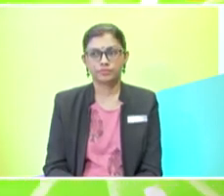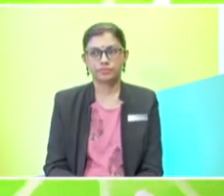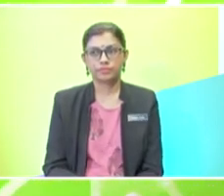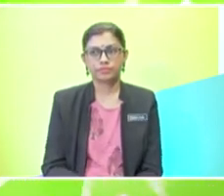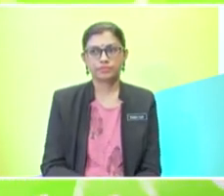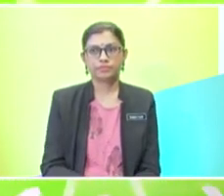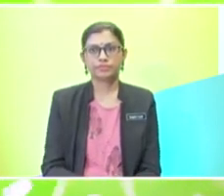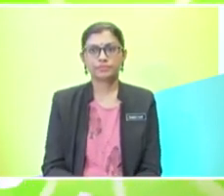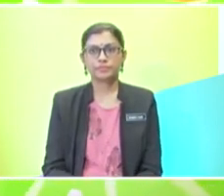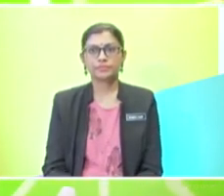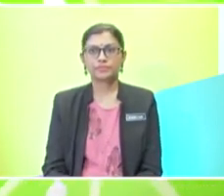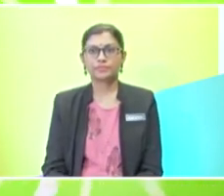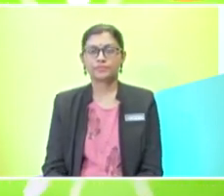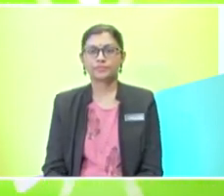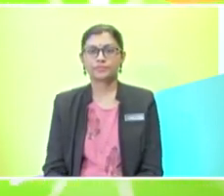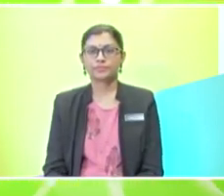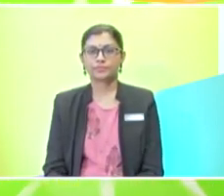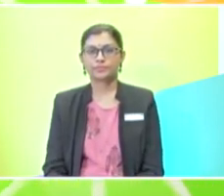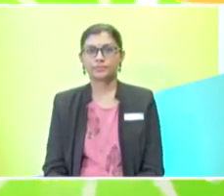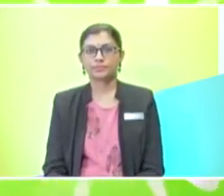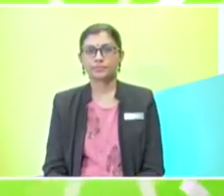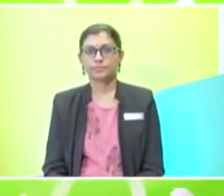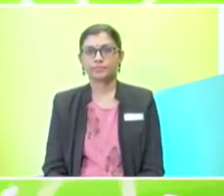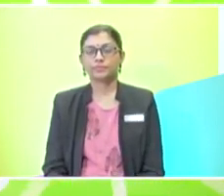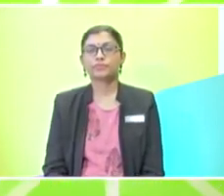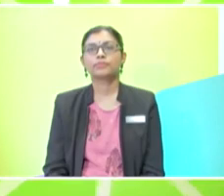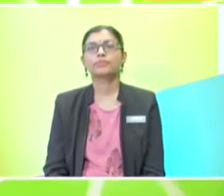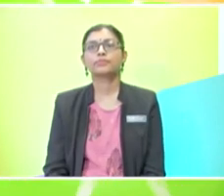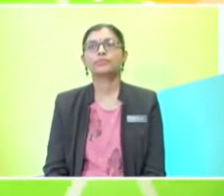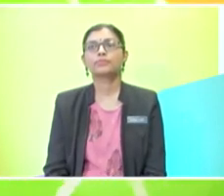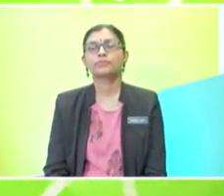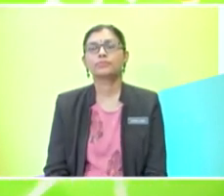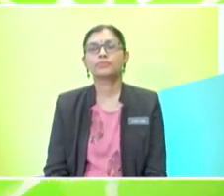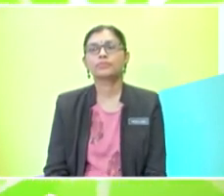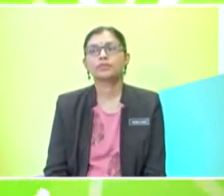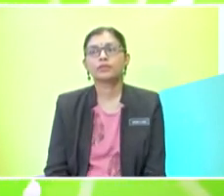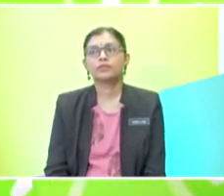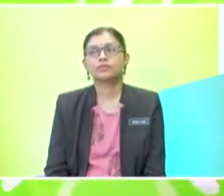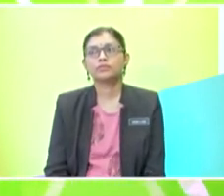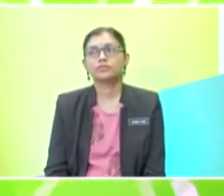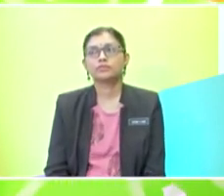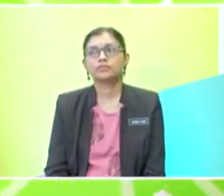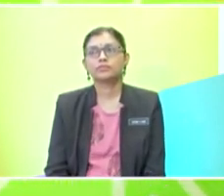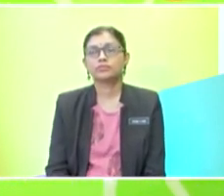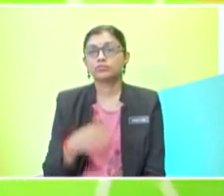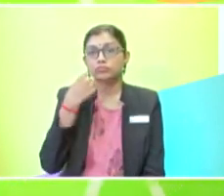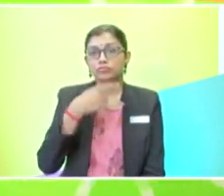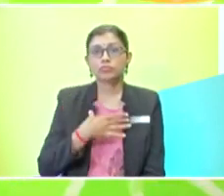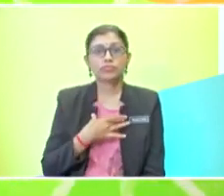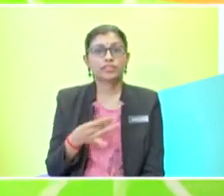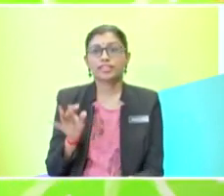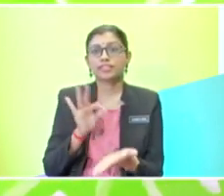following up. Okay. All right. How do you spell chicken? I love chicken. Yes. On